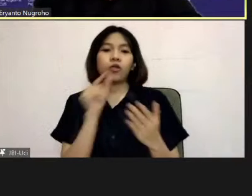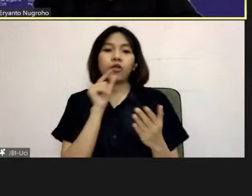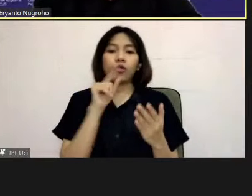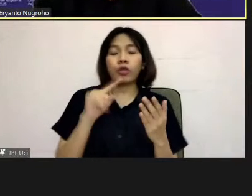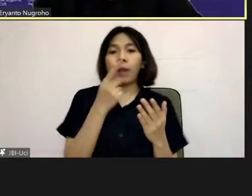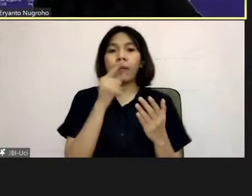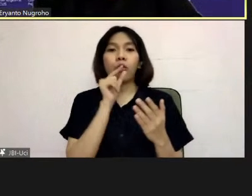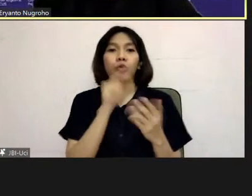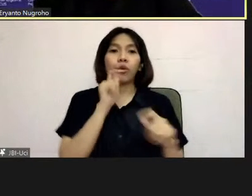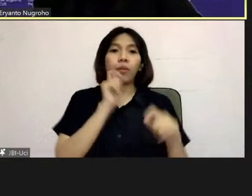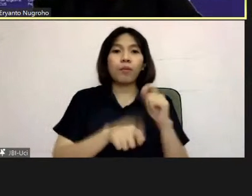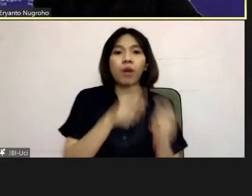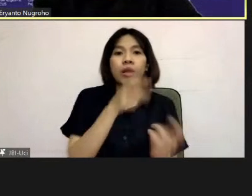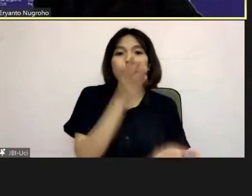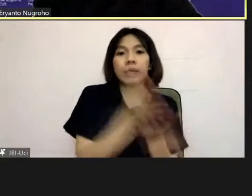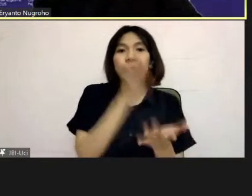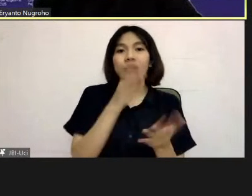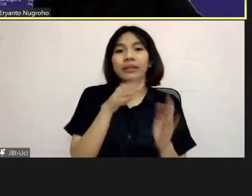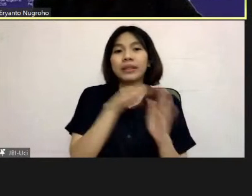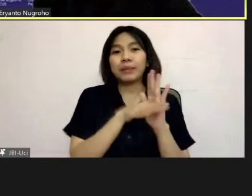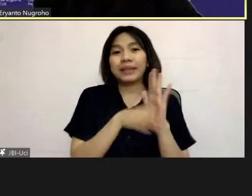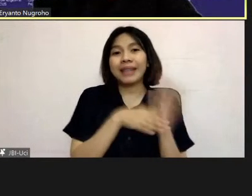making.